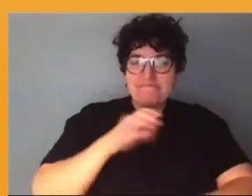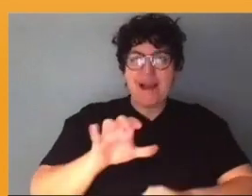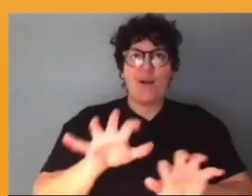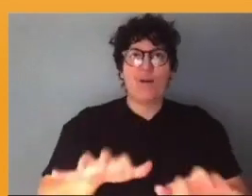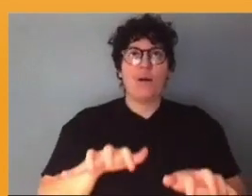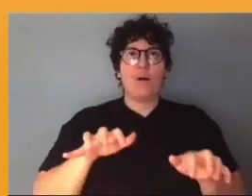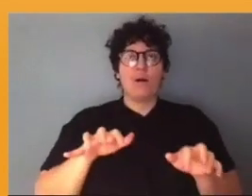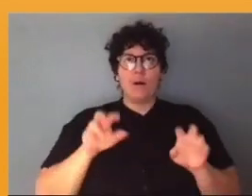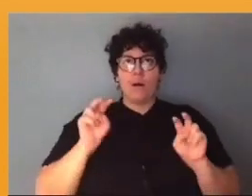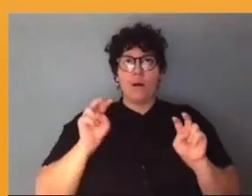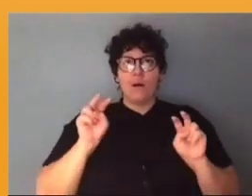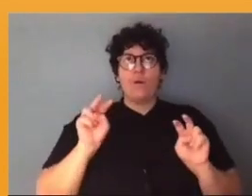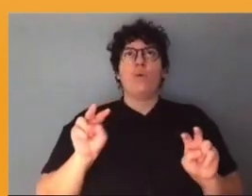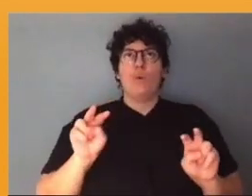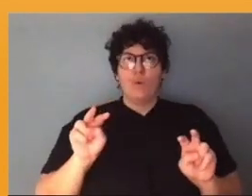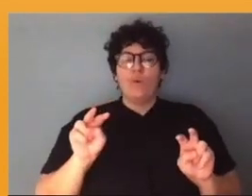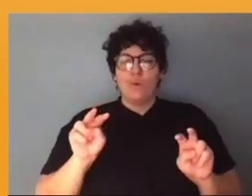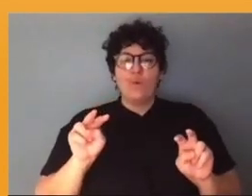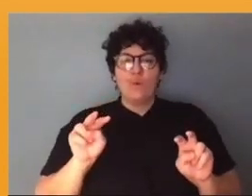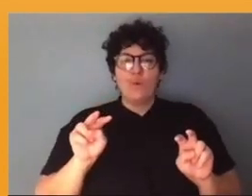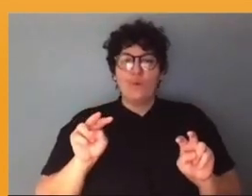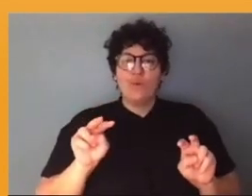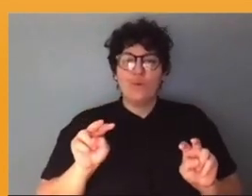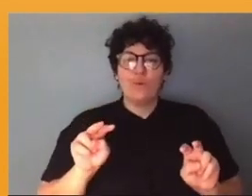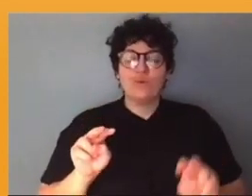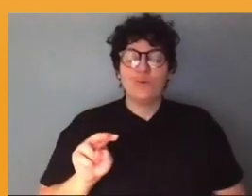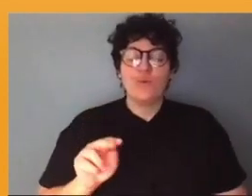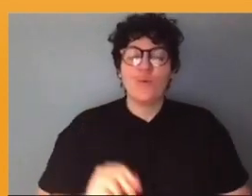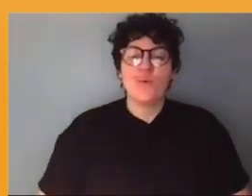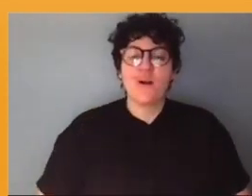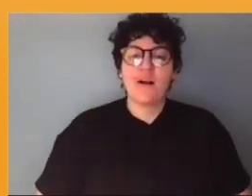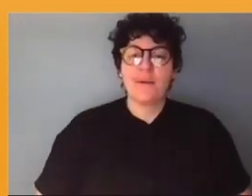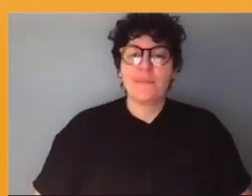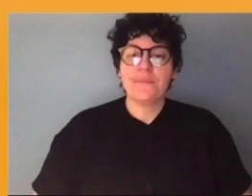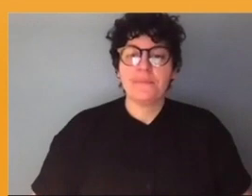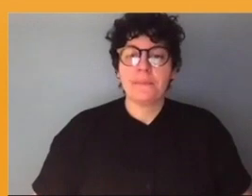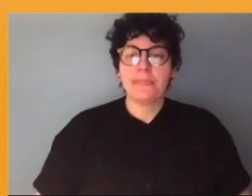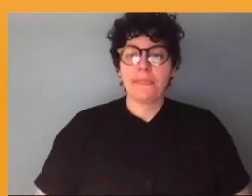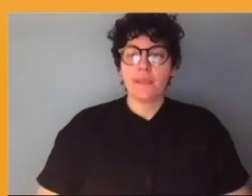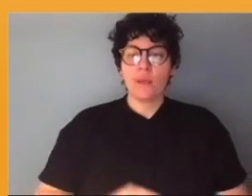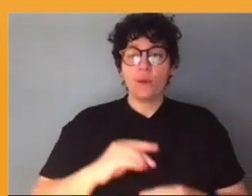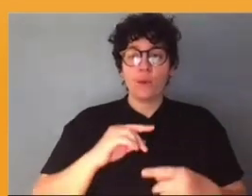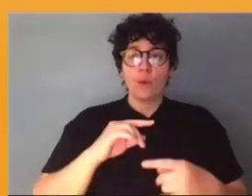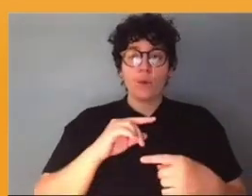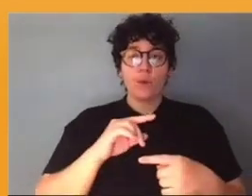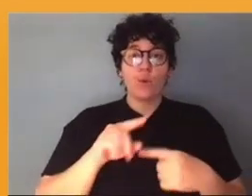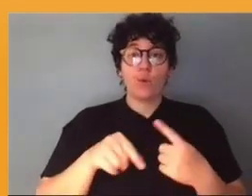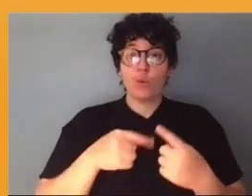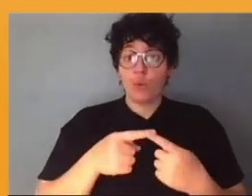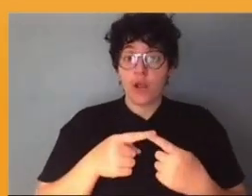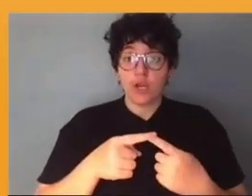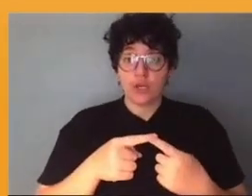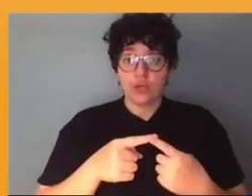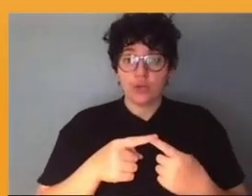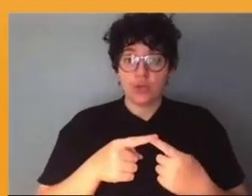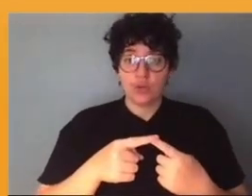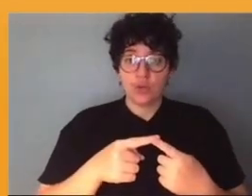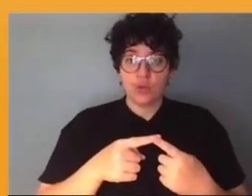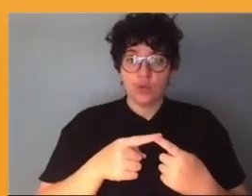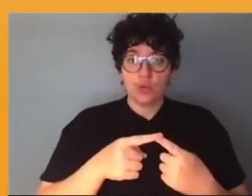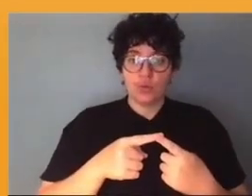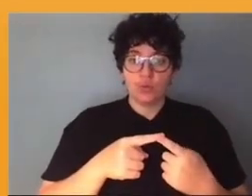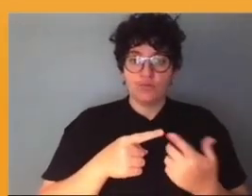and communicated. And I think that when you look at that staunch, you know,